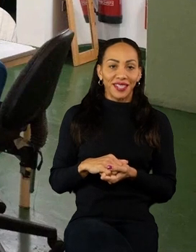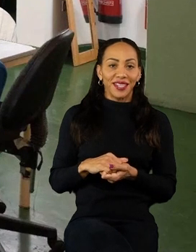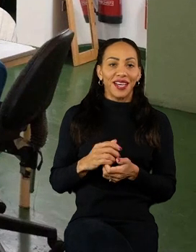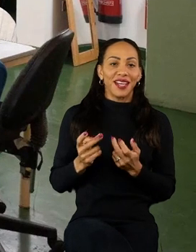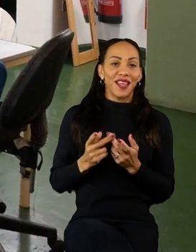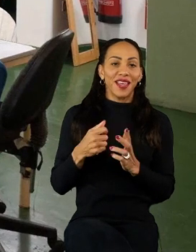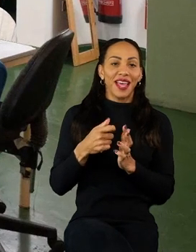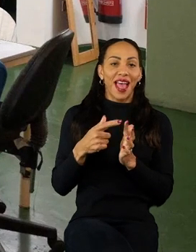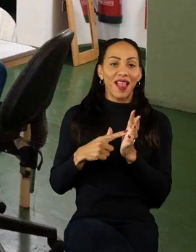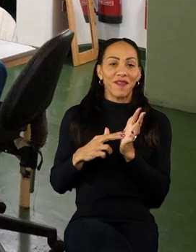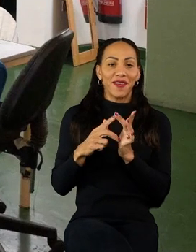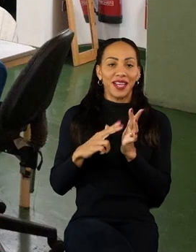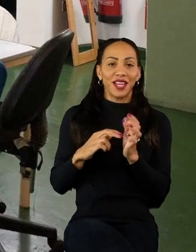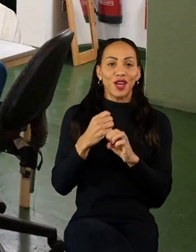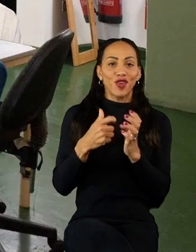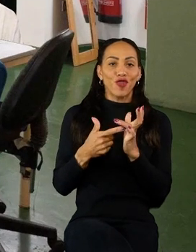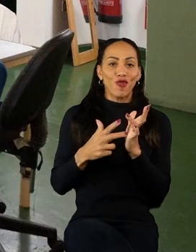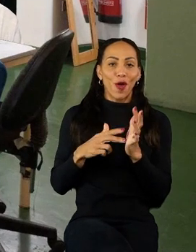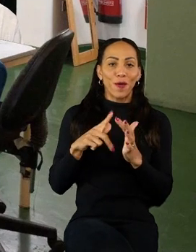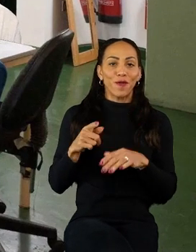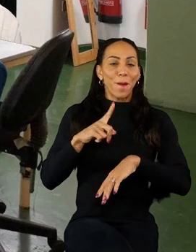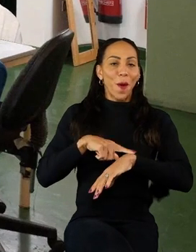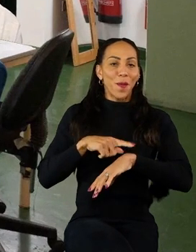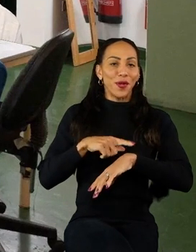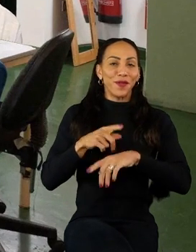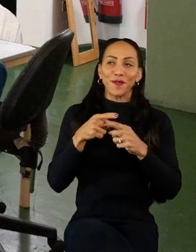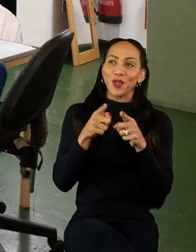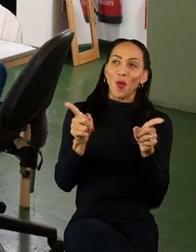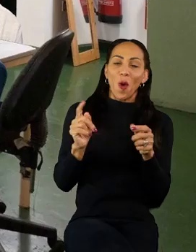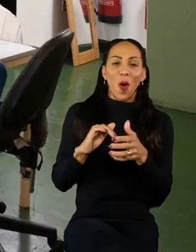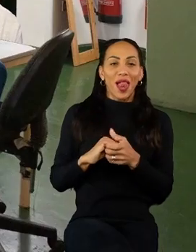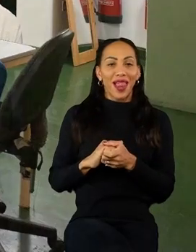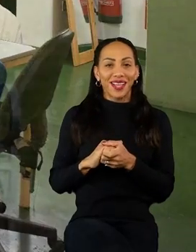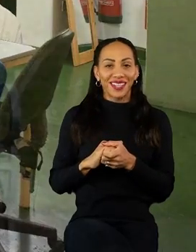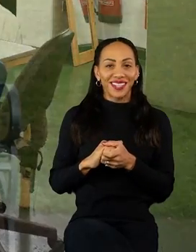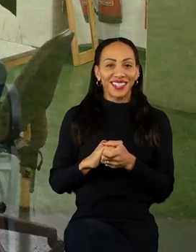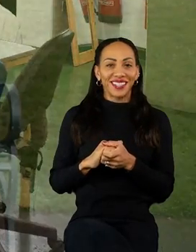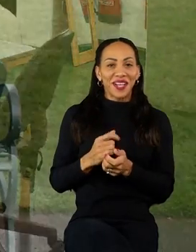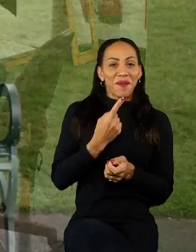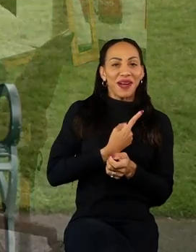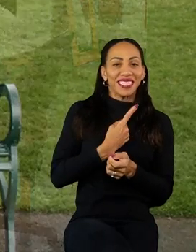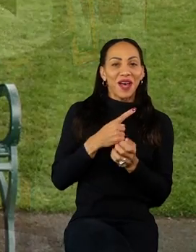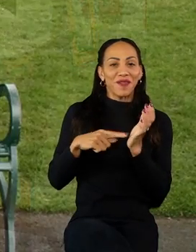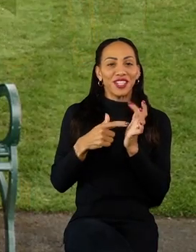are, another Kelvin Grove moment here for you, just to sort of